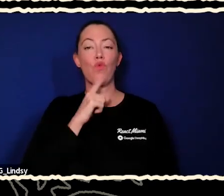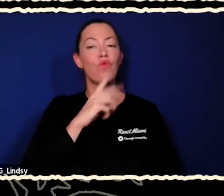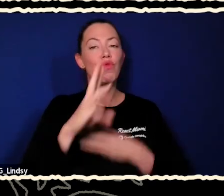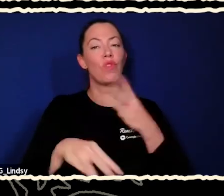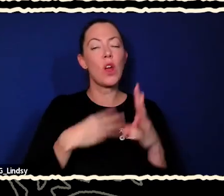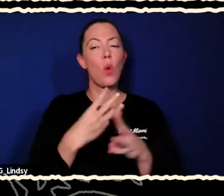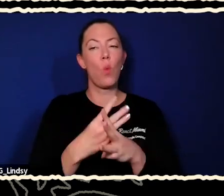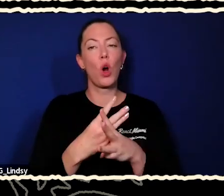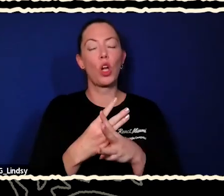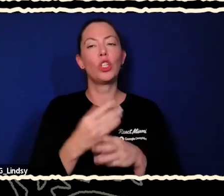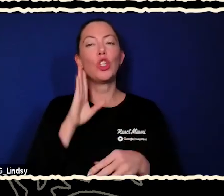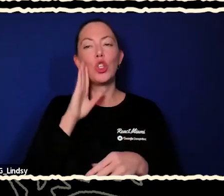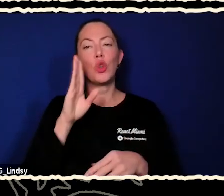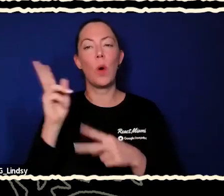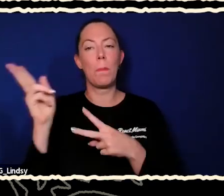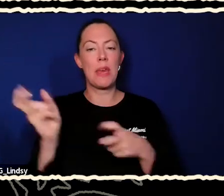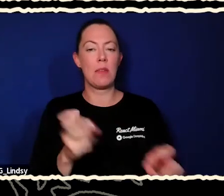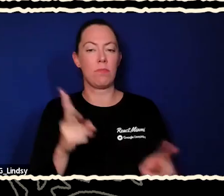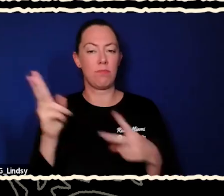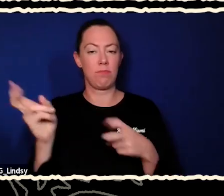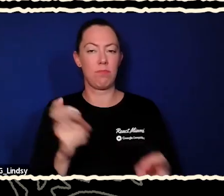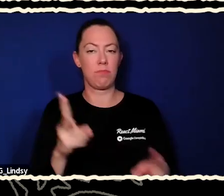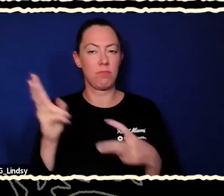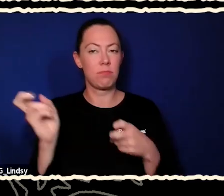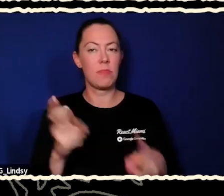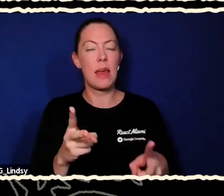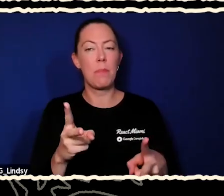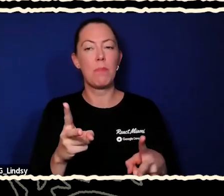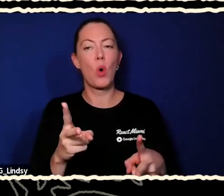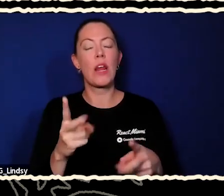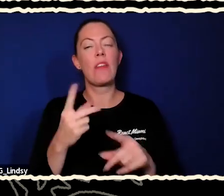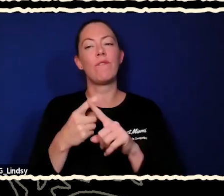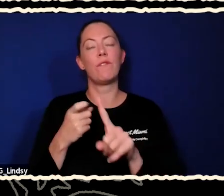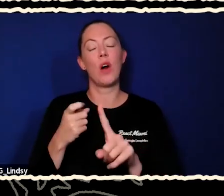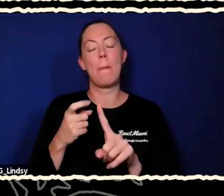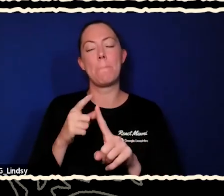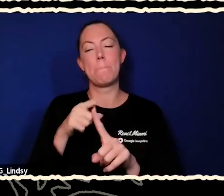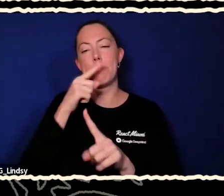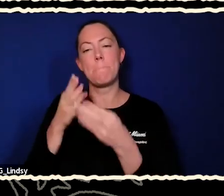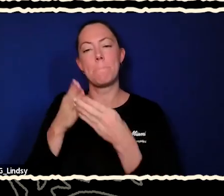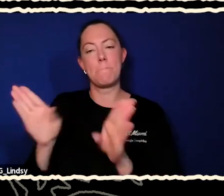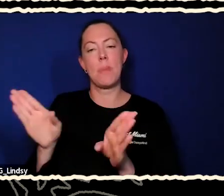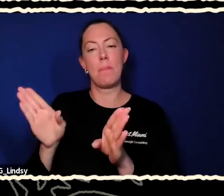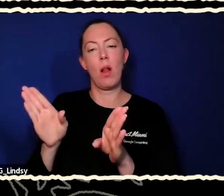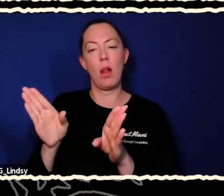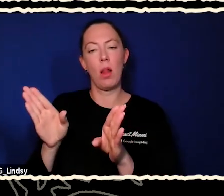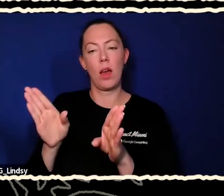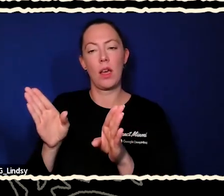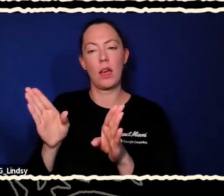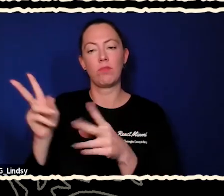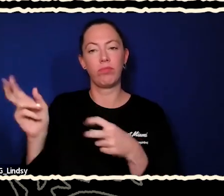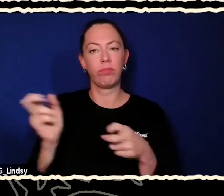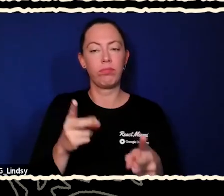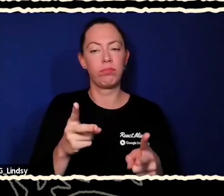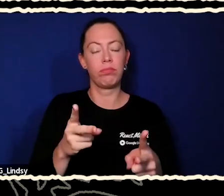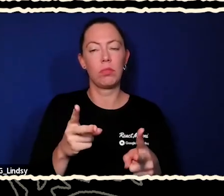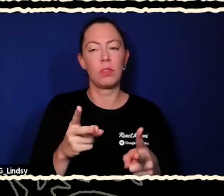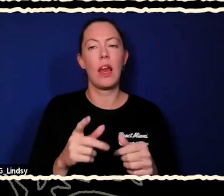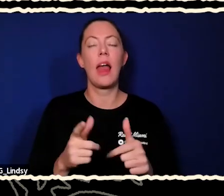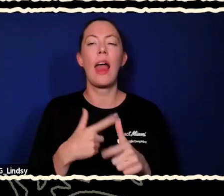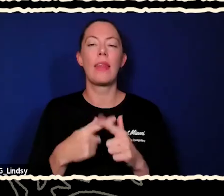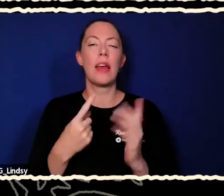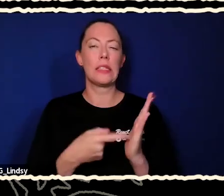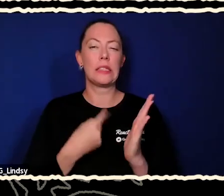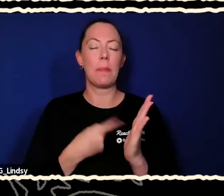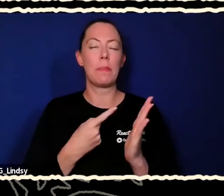be importing types from this public barrel export. And then sometimes you